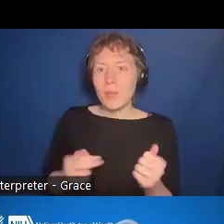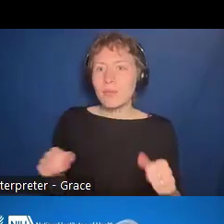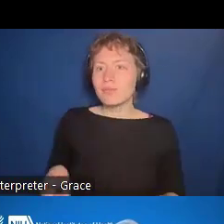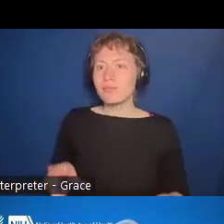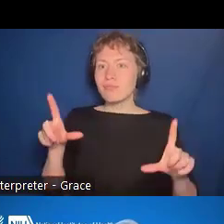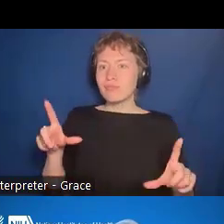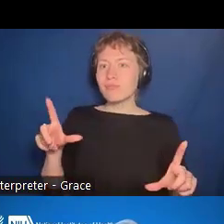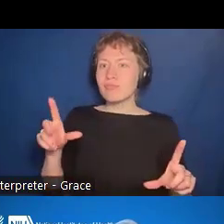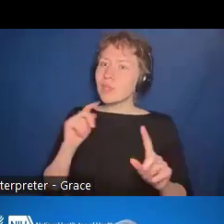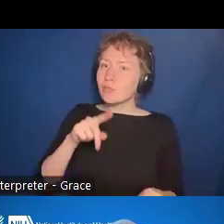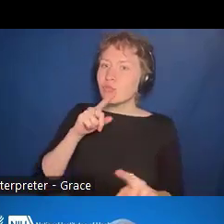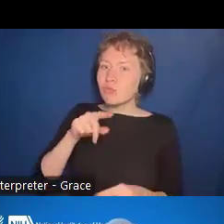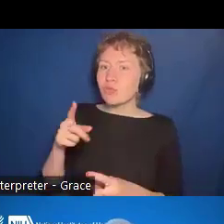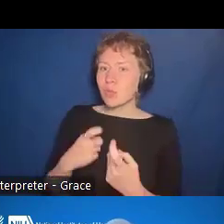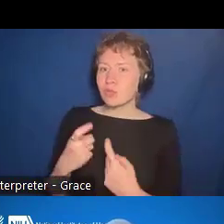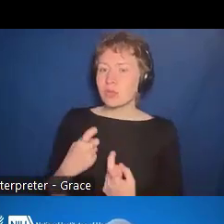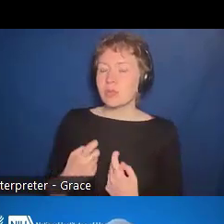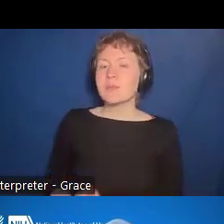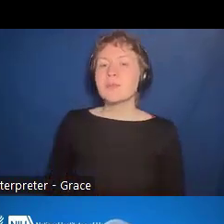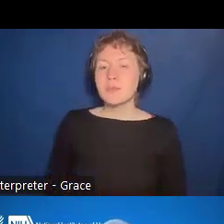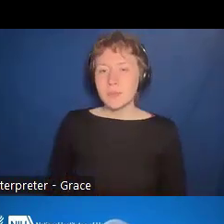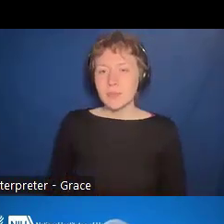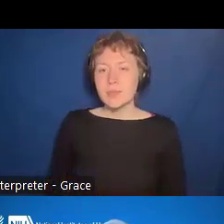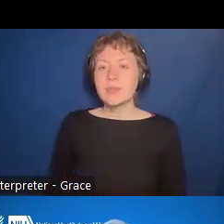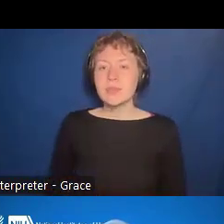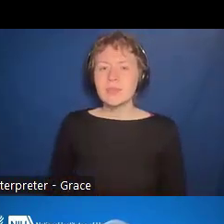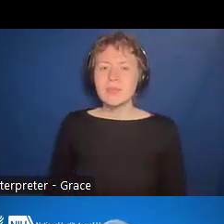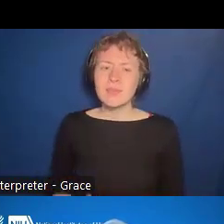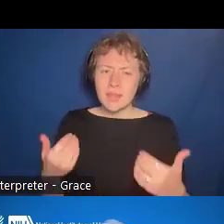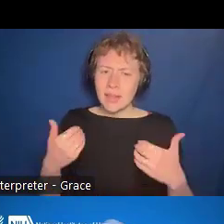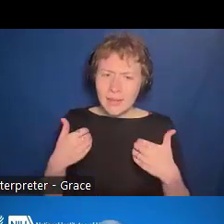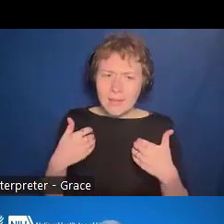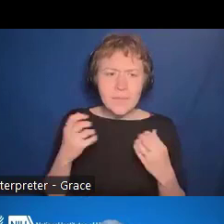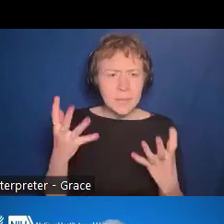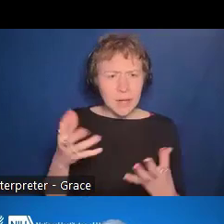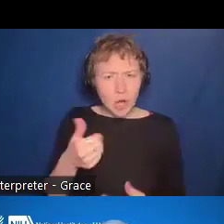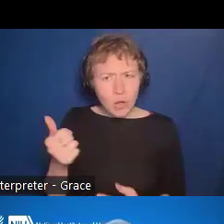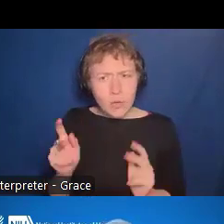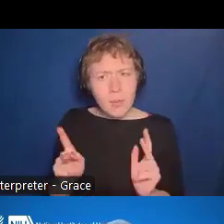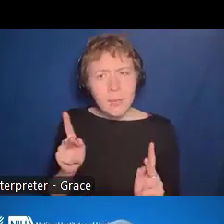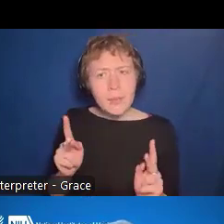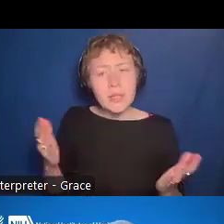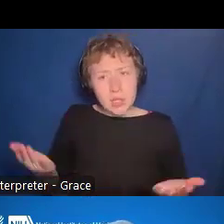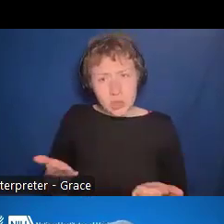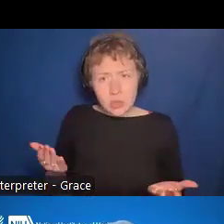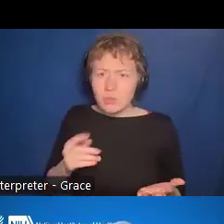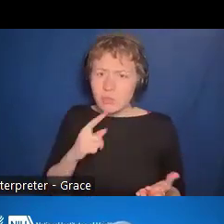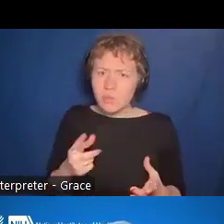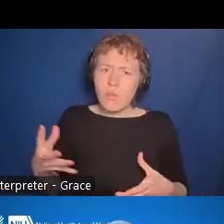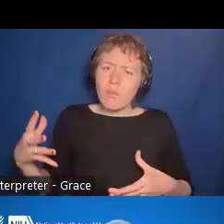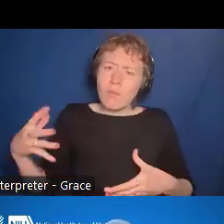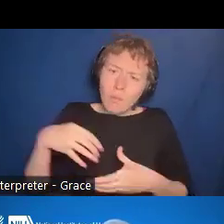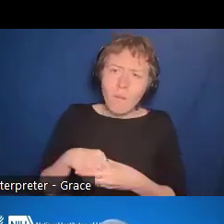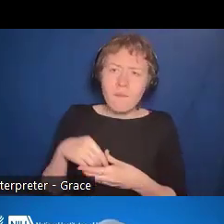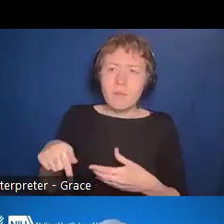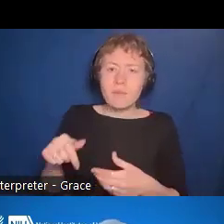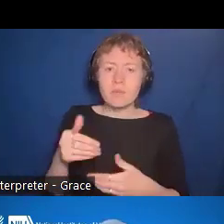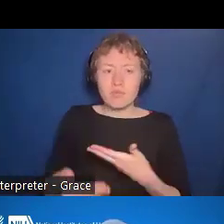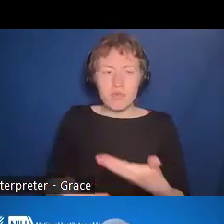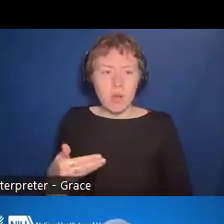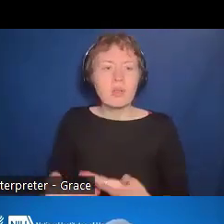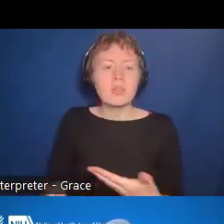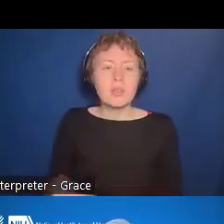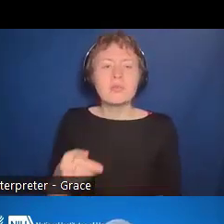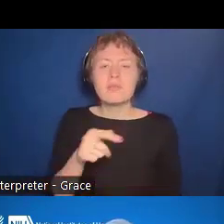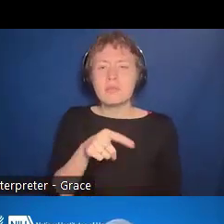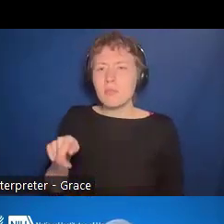questions. We do have a number of other people who are here who have been deeply involved in this process, who will be